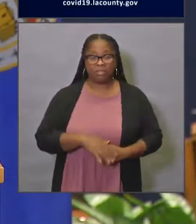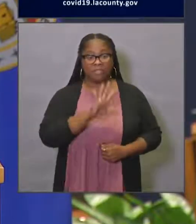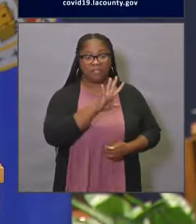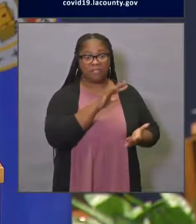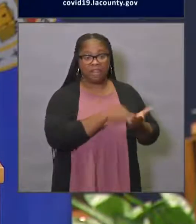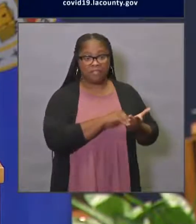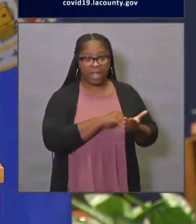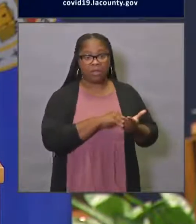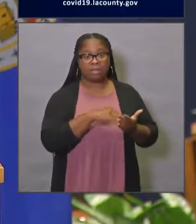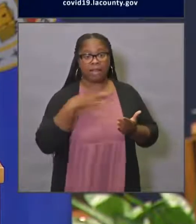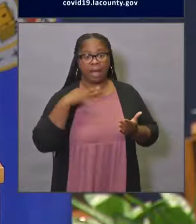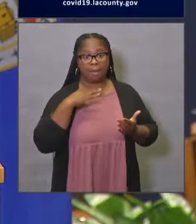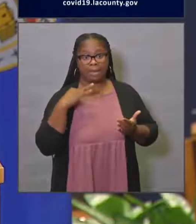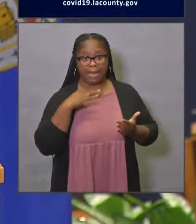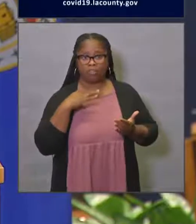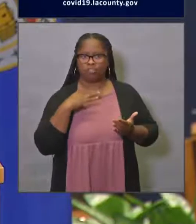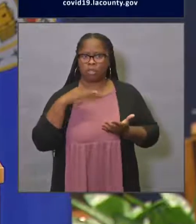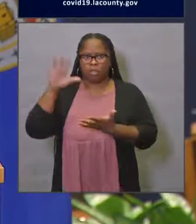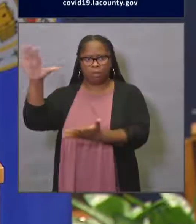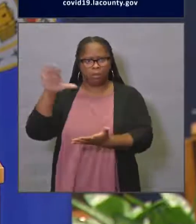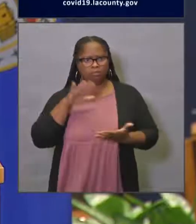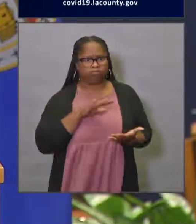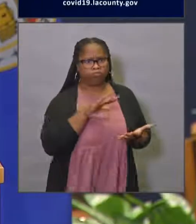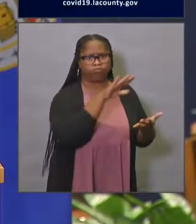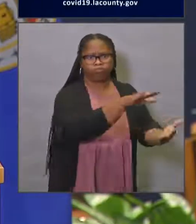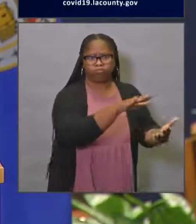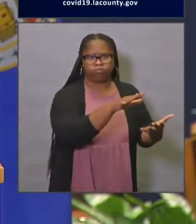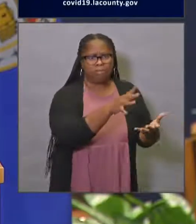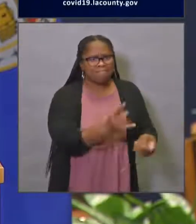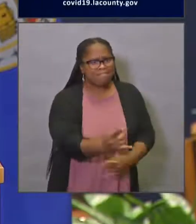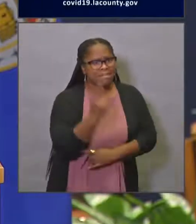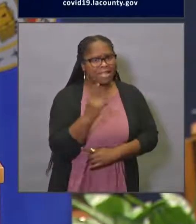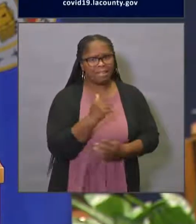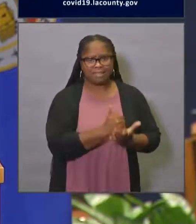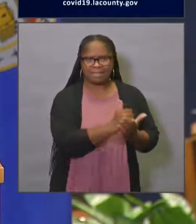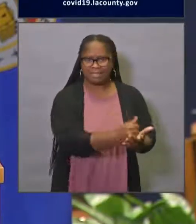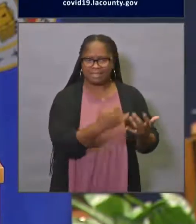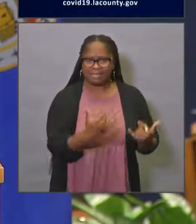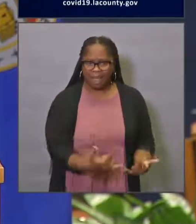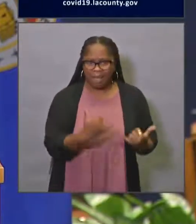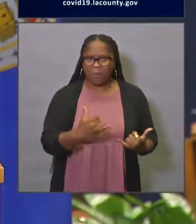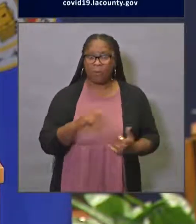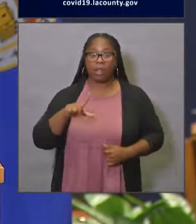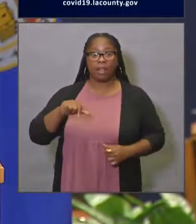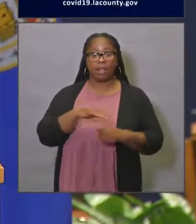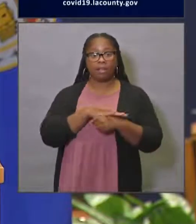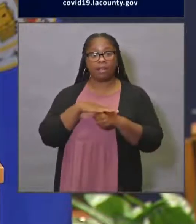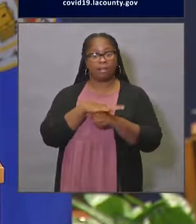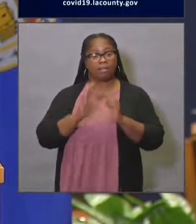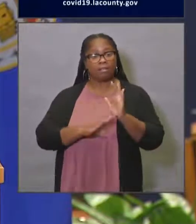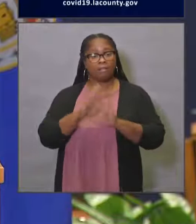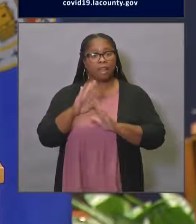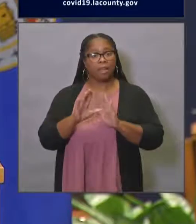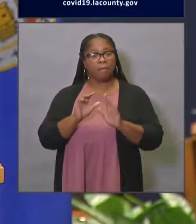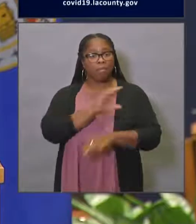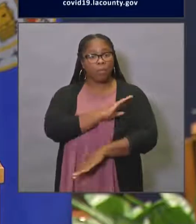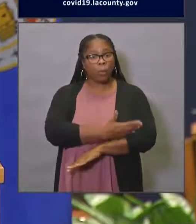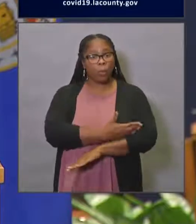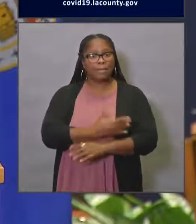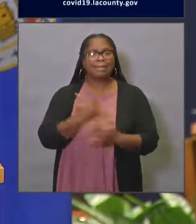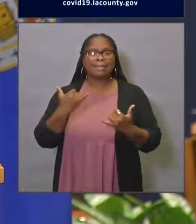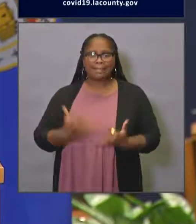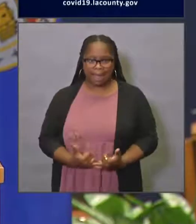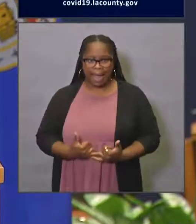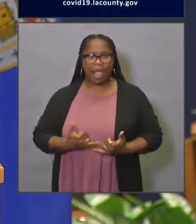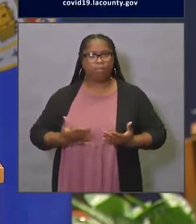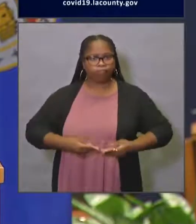from high-need areas were fast-tracked to receive immediate assistance. The Los Angeles County Development Authority has already begun to